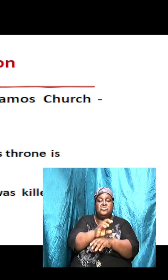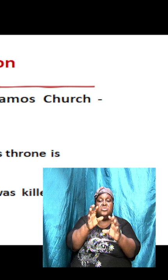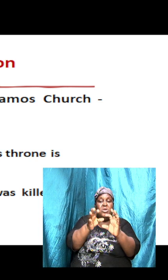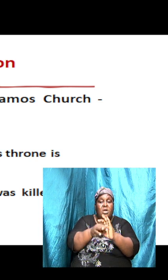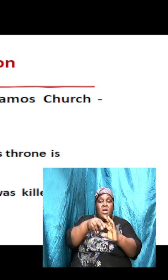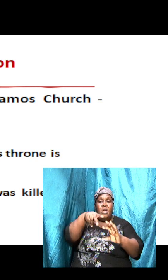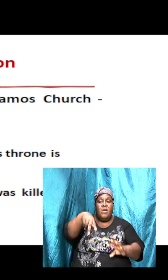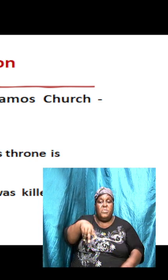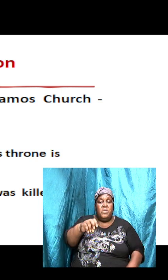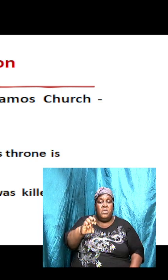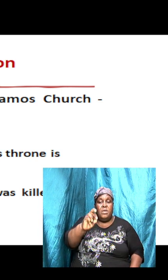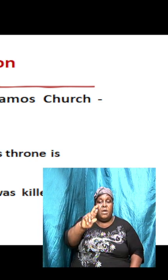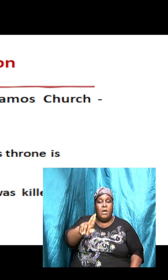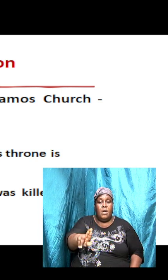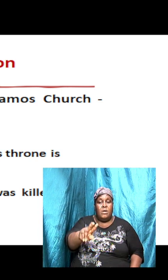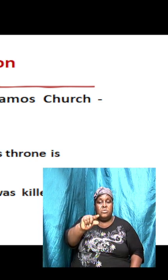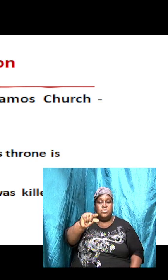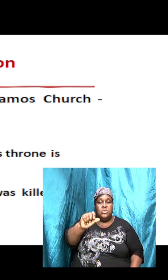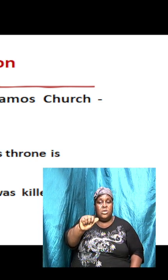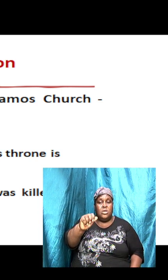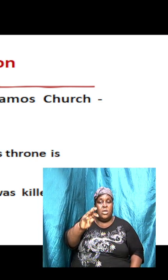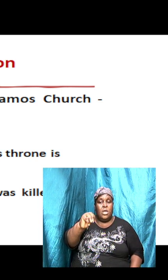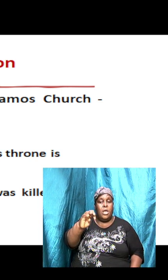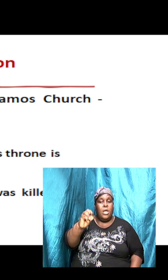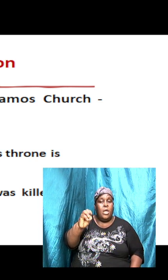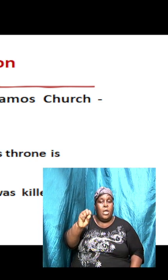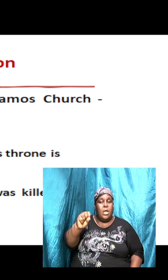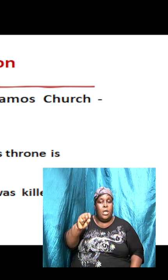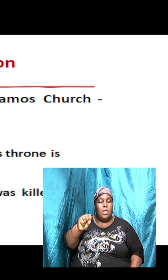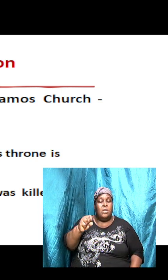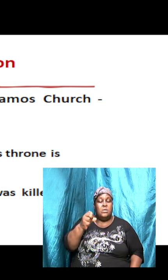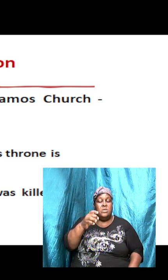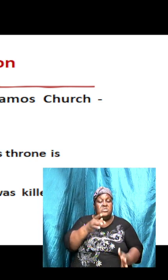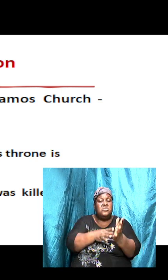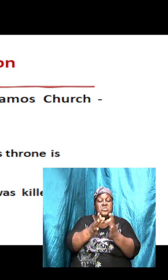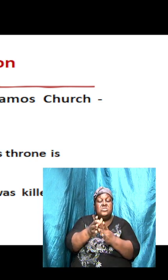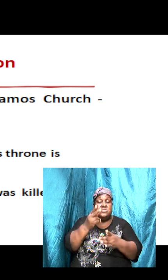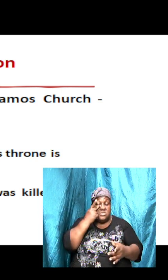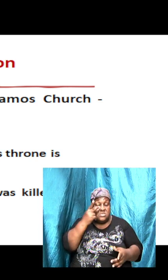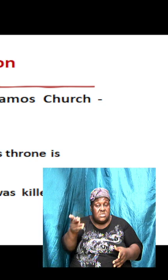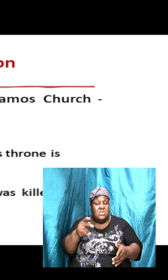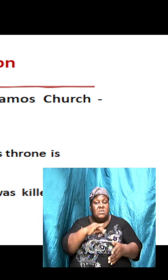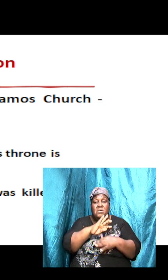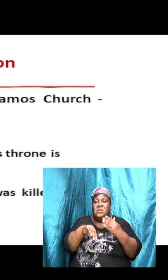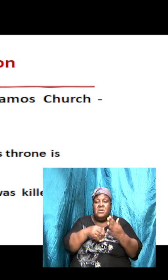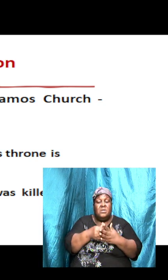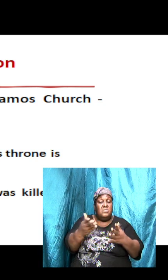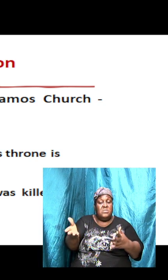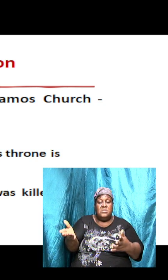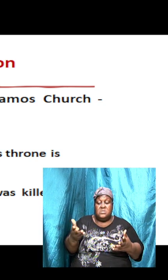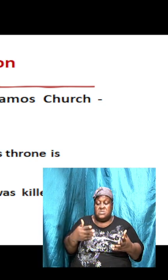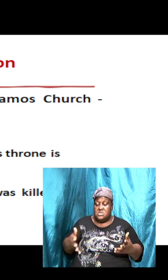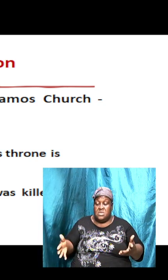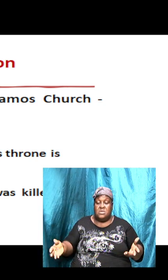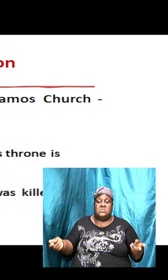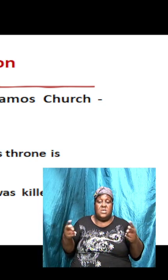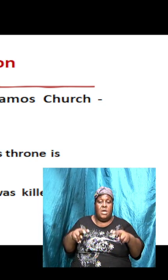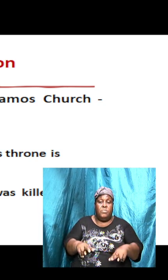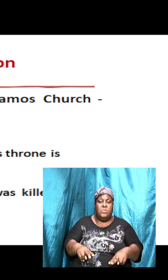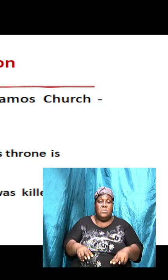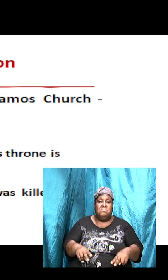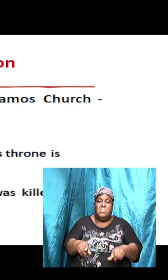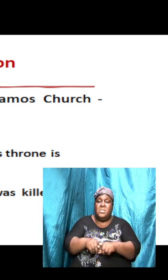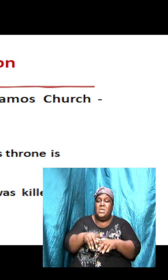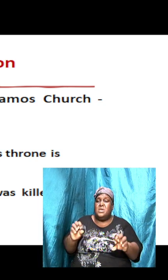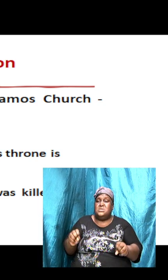Pergamos. So he sees all these things. And this is what we are saying about the Lord Jesus Christ, that he, in as much as